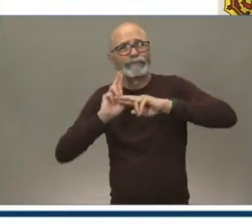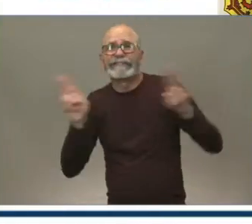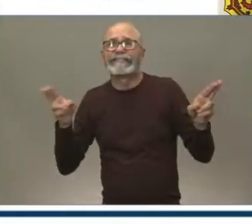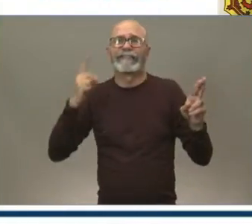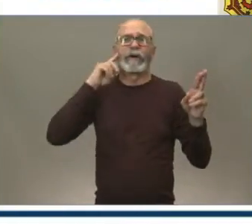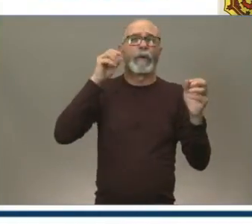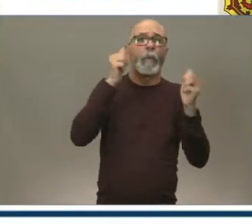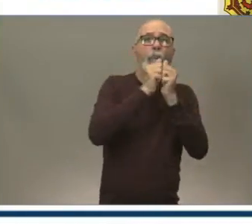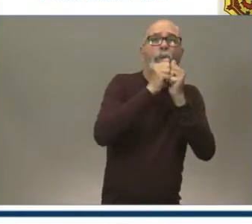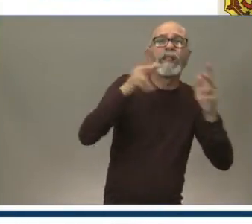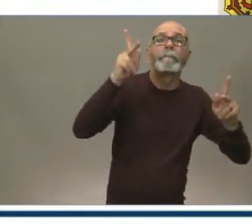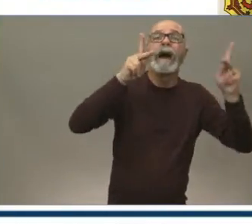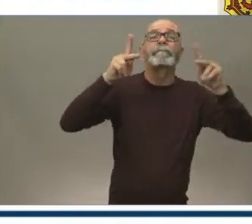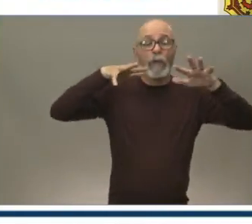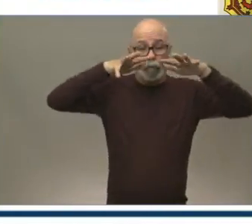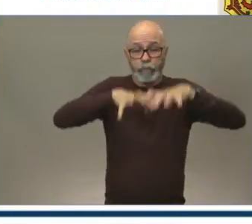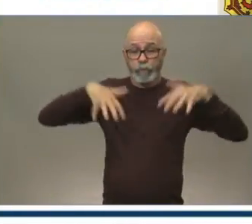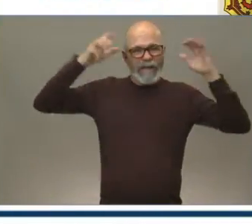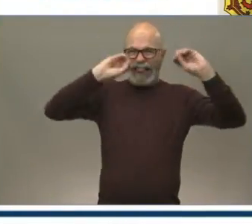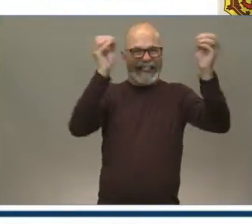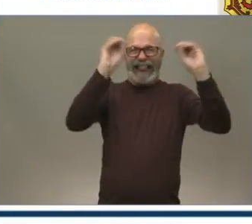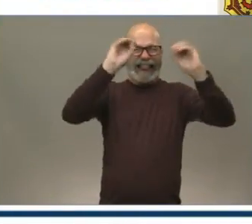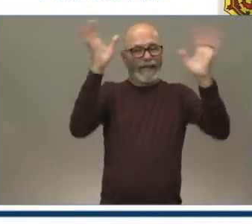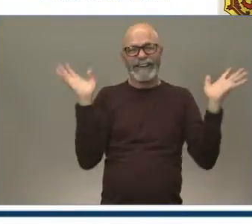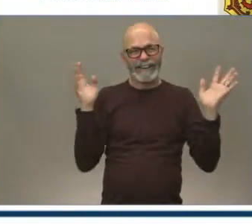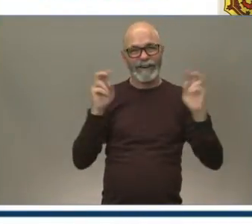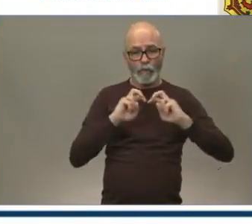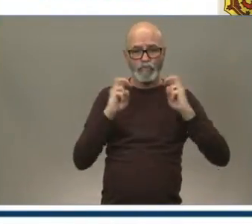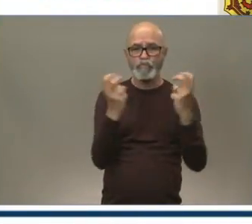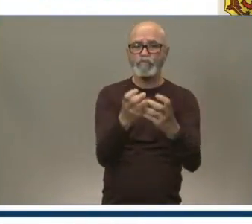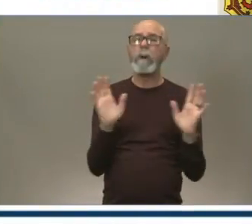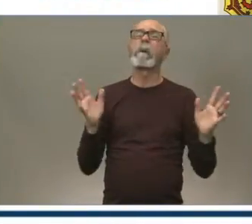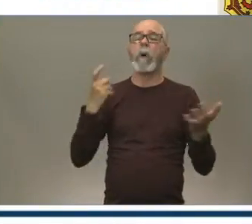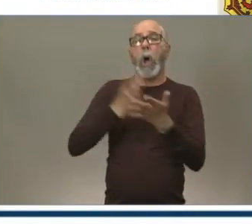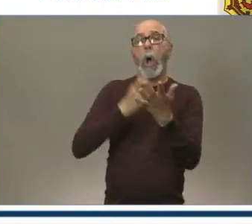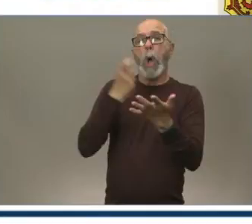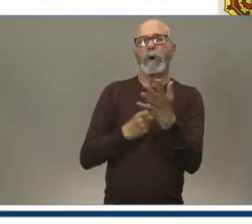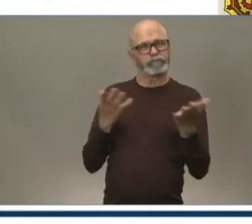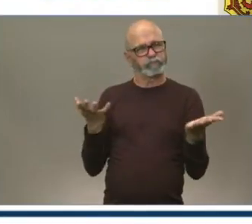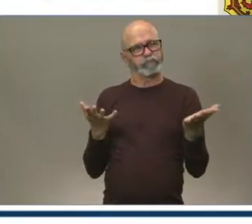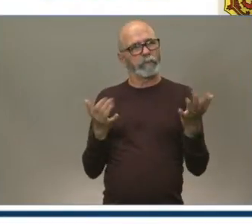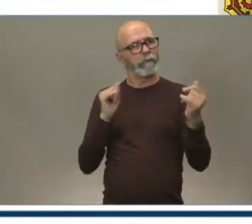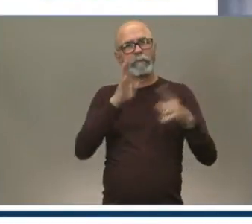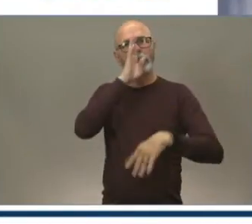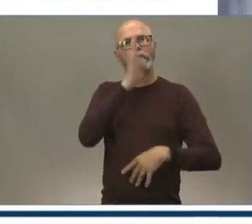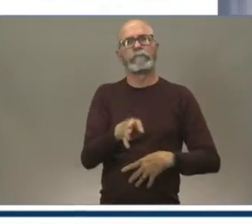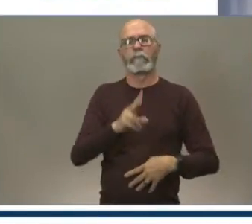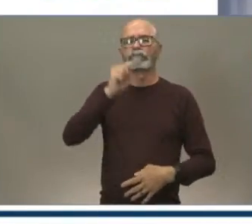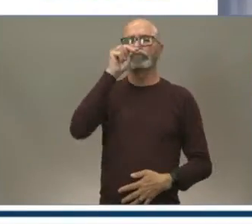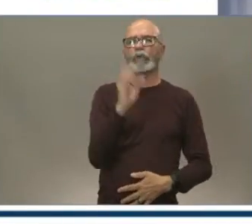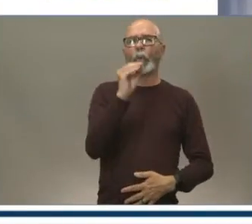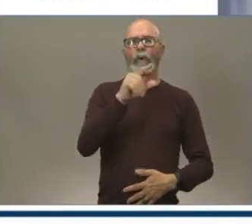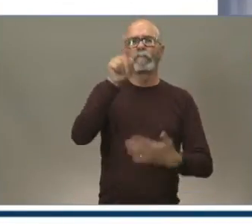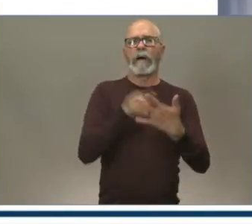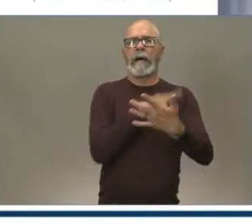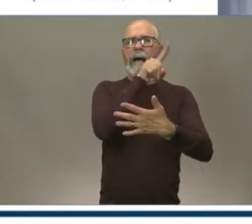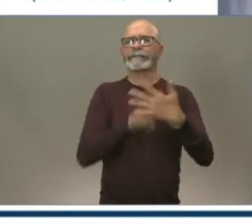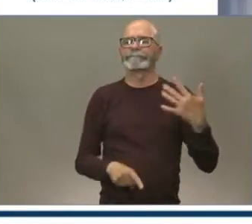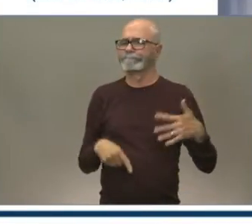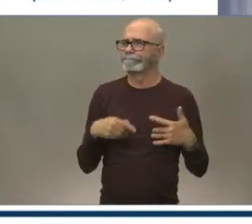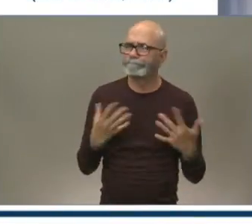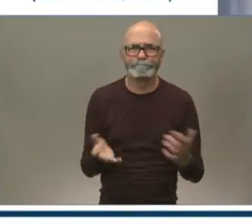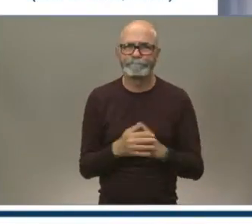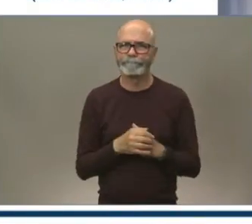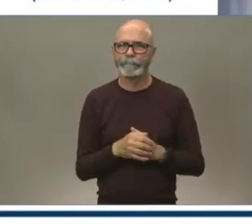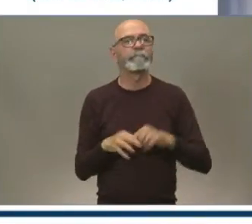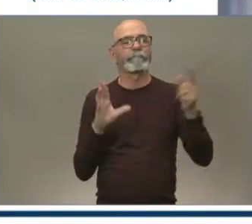fans, because there were going to be limited fans there, or was it just a straight decision for you? Given where we are today, it's a straight decision. We did